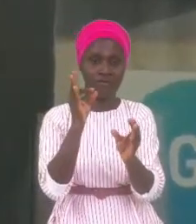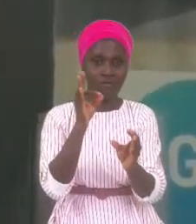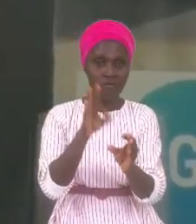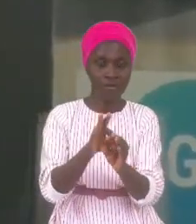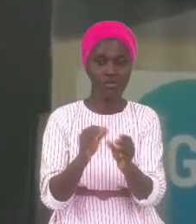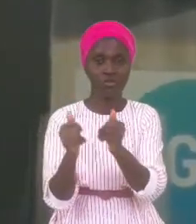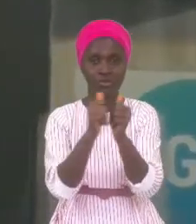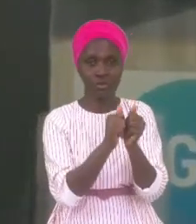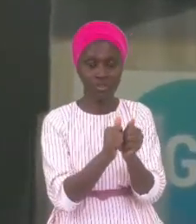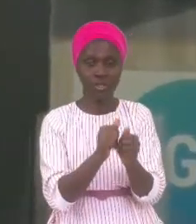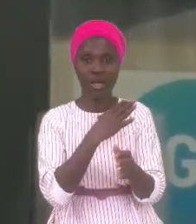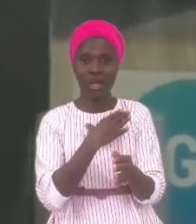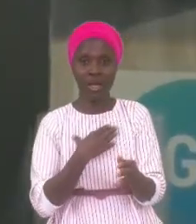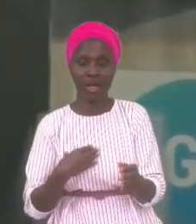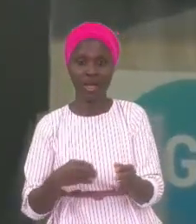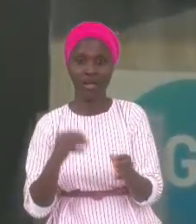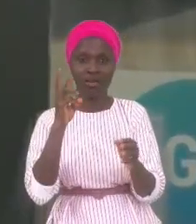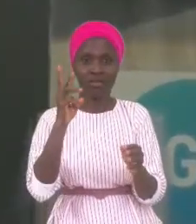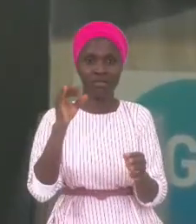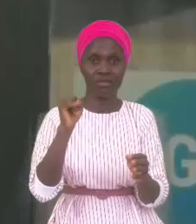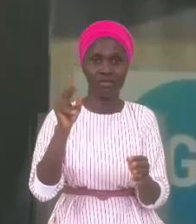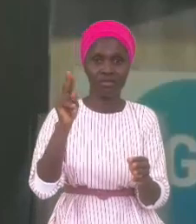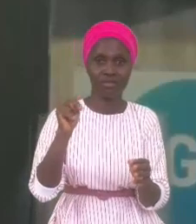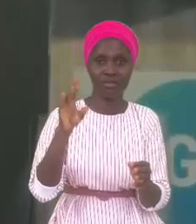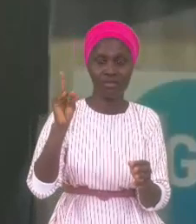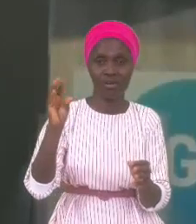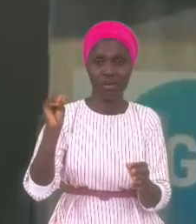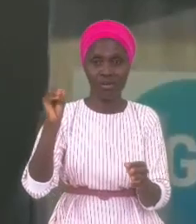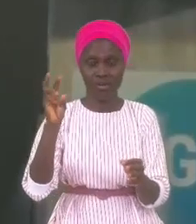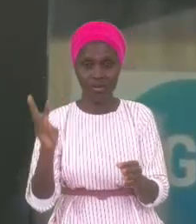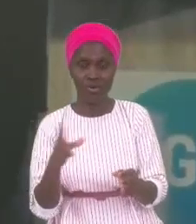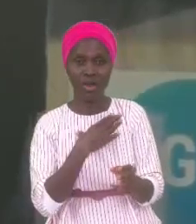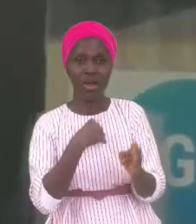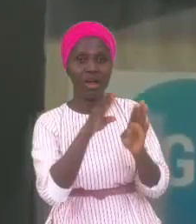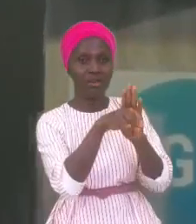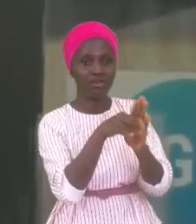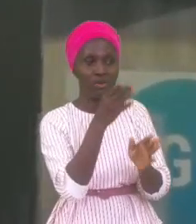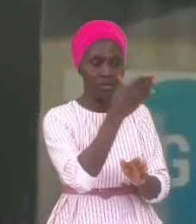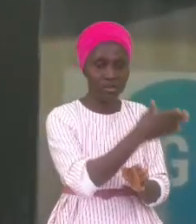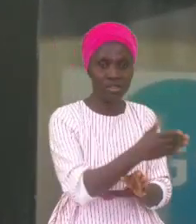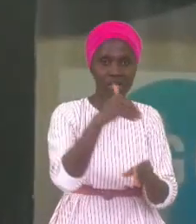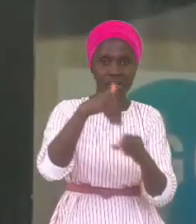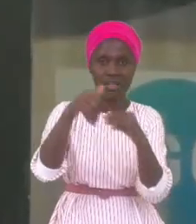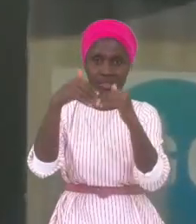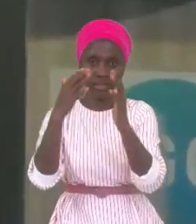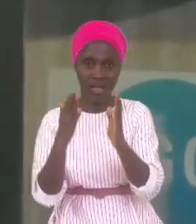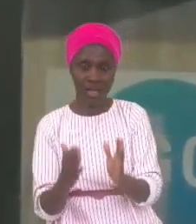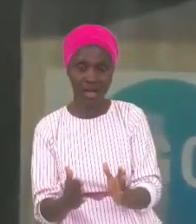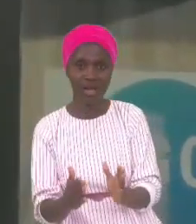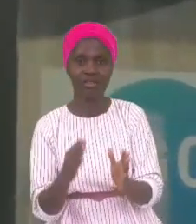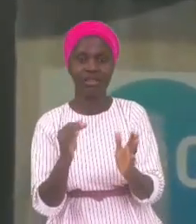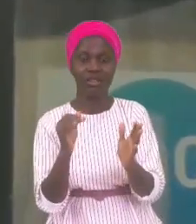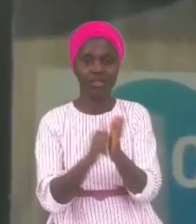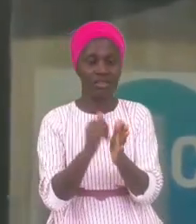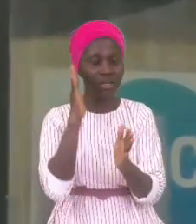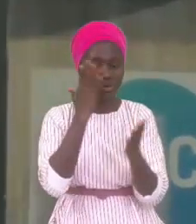air, can come in. There is a door over there, another door over there. And you know, people can come in and then go out